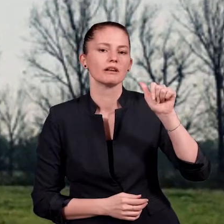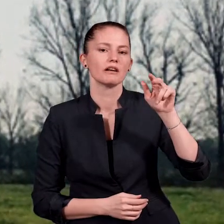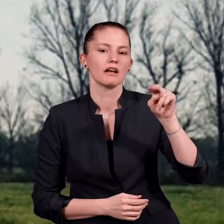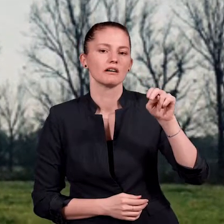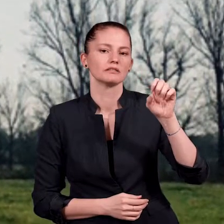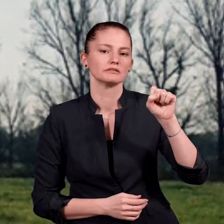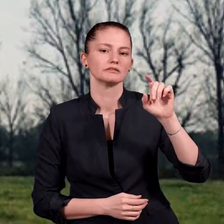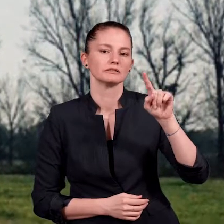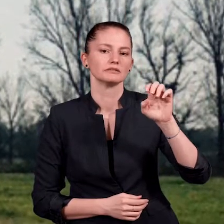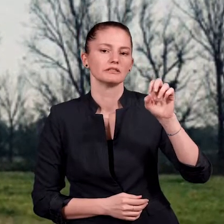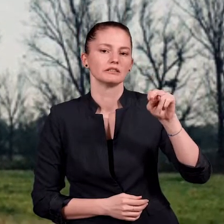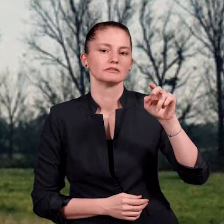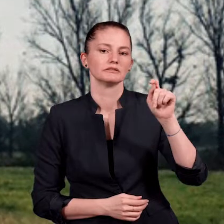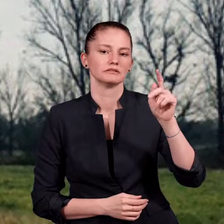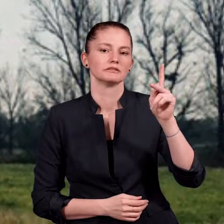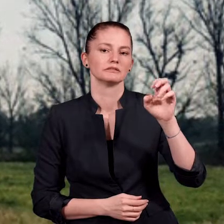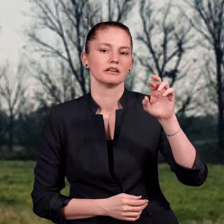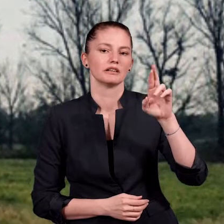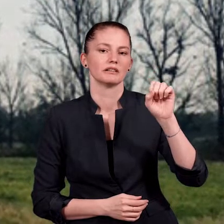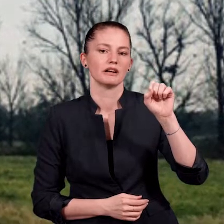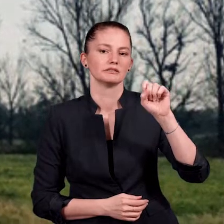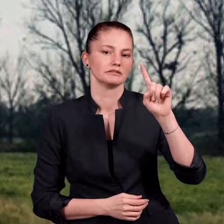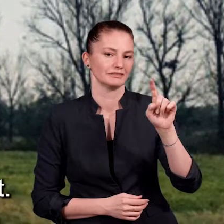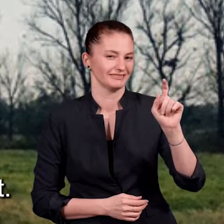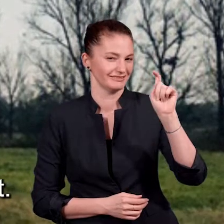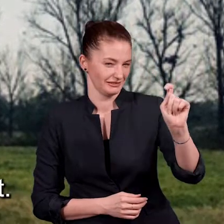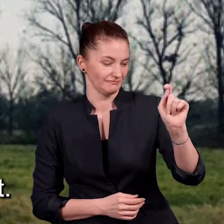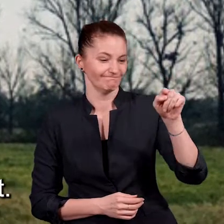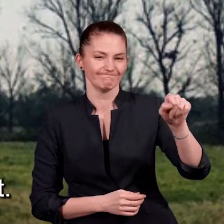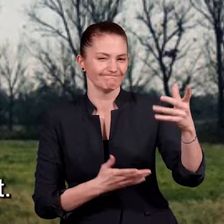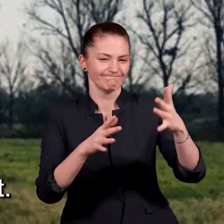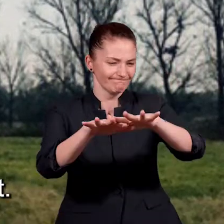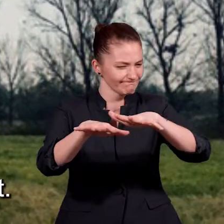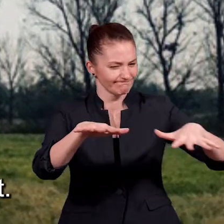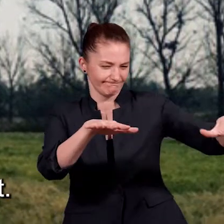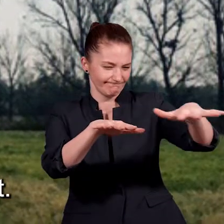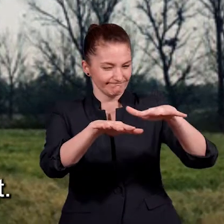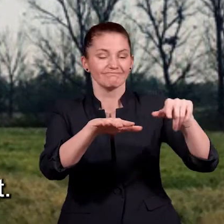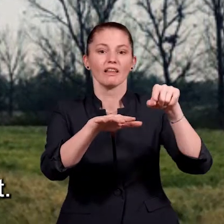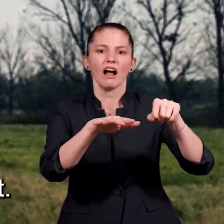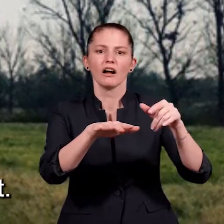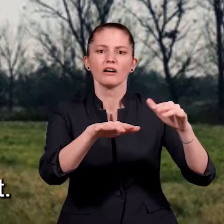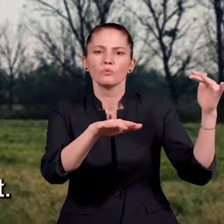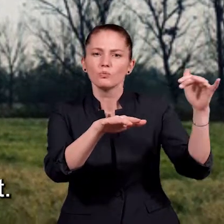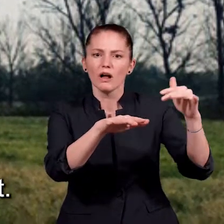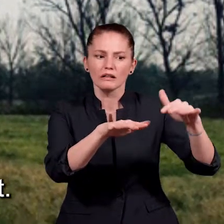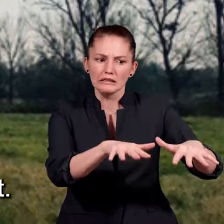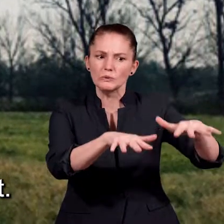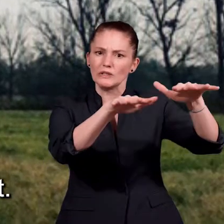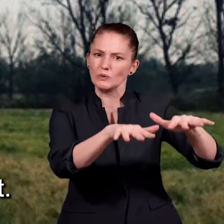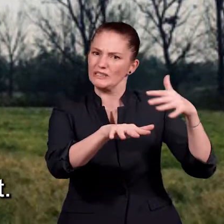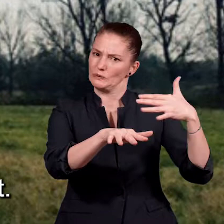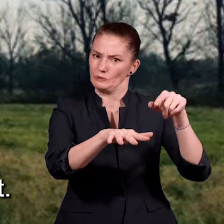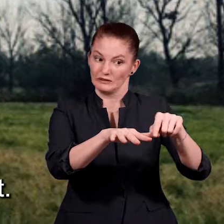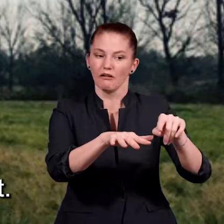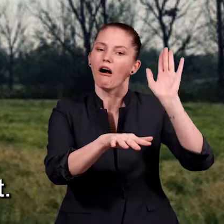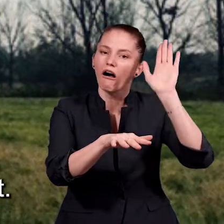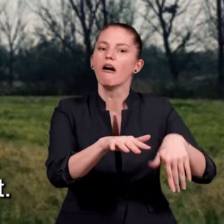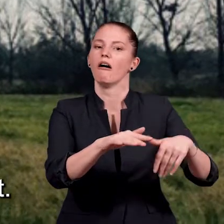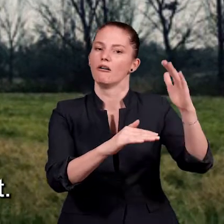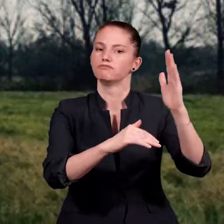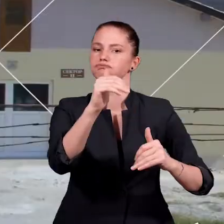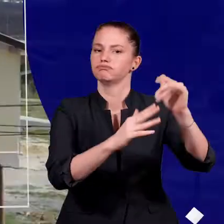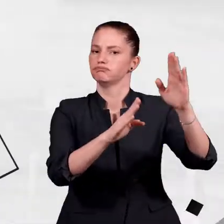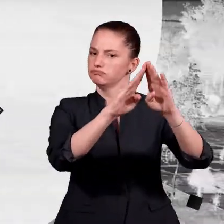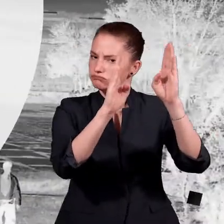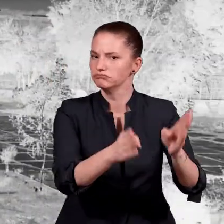been used to build institutions on floodplains in Hungary, for example, in Kaplan Szent